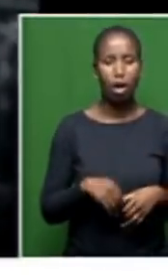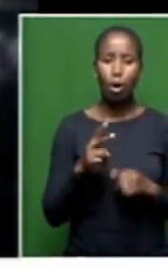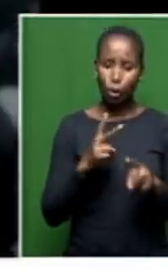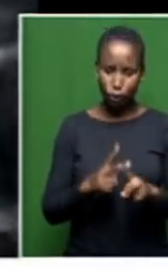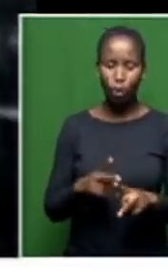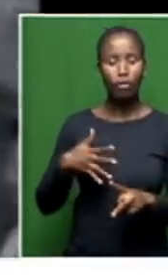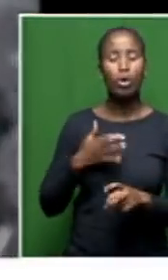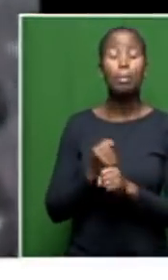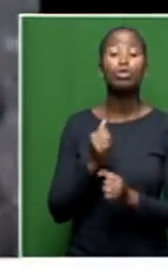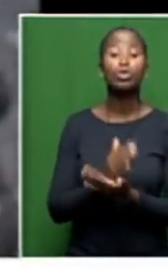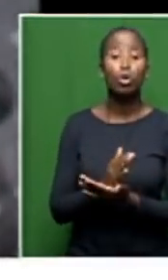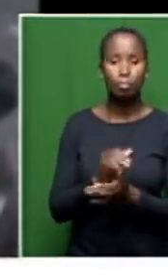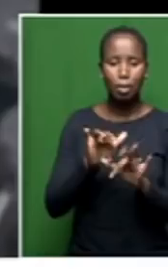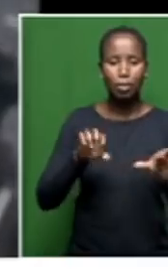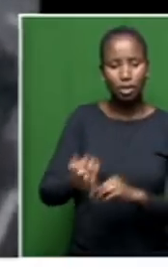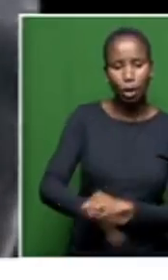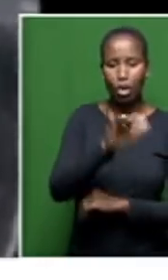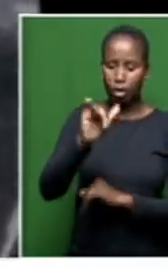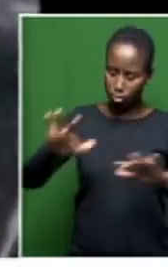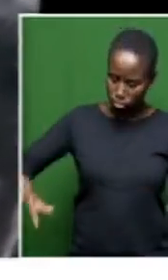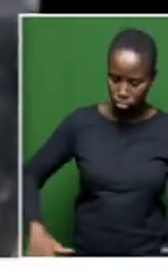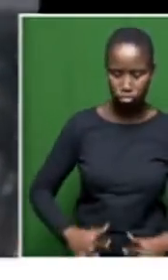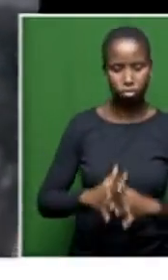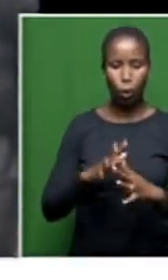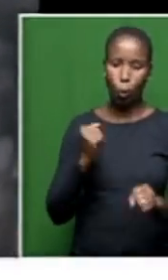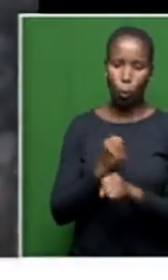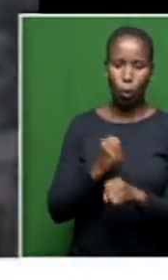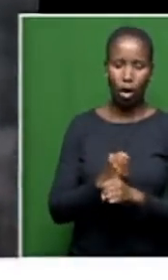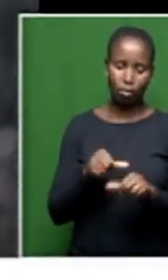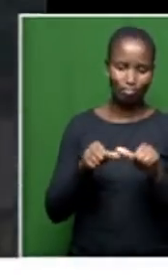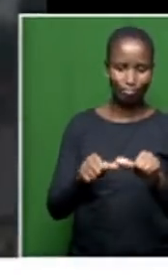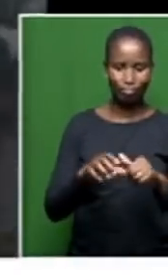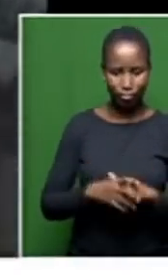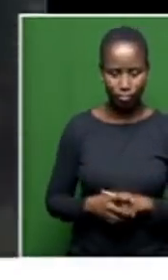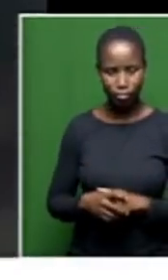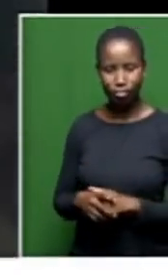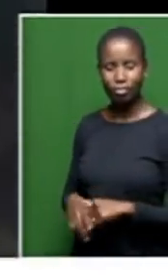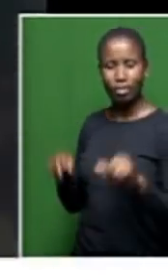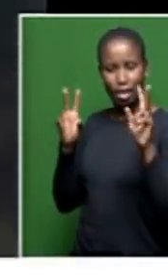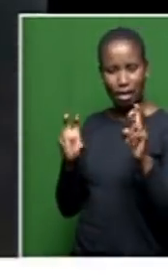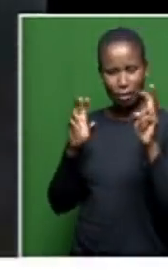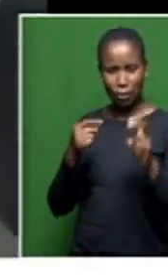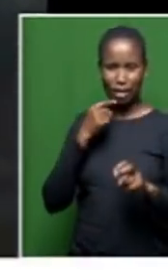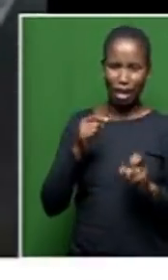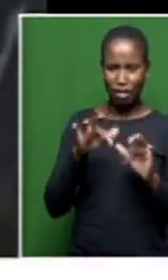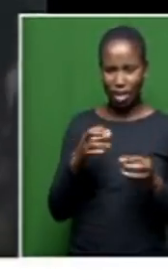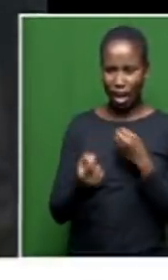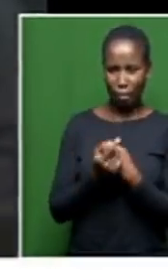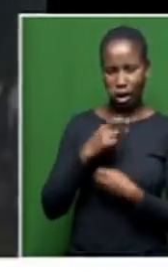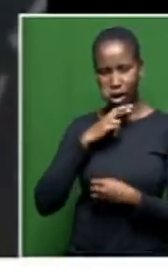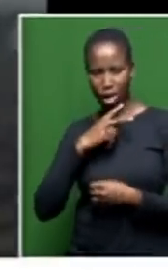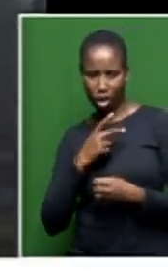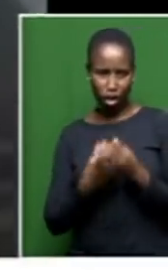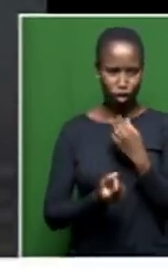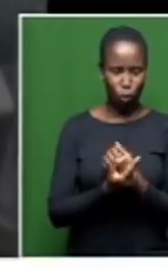that the Africans come together and work together. There's something in the offing, it's called the Day of Betrayal. Can you just take through us the Day of